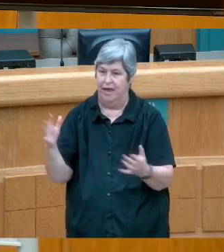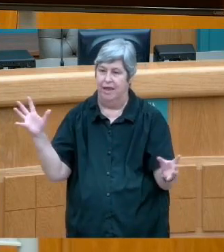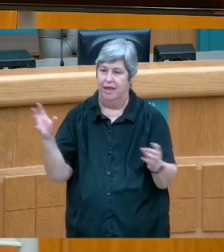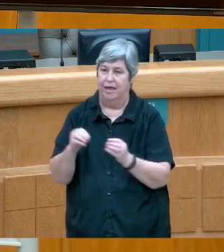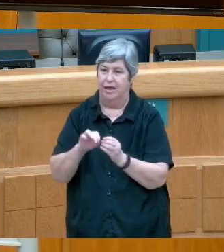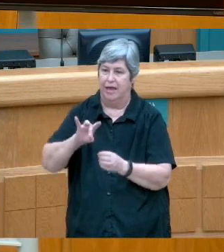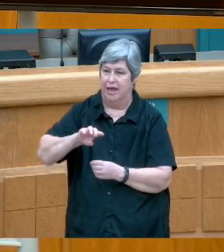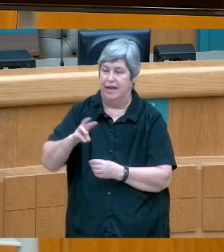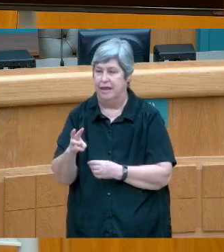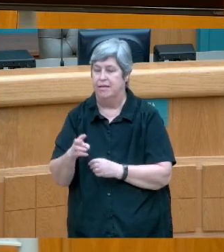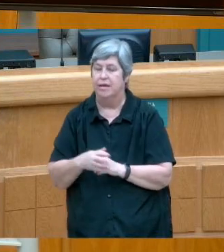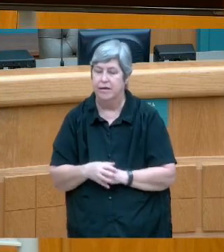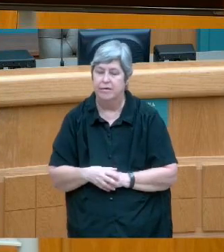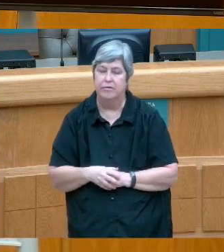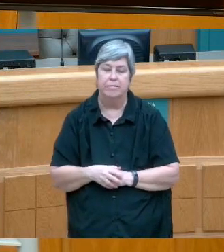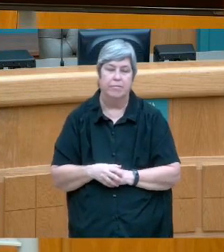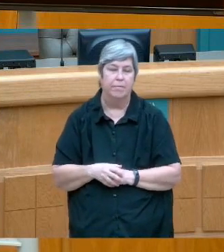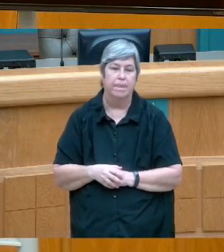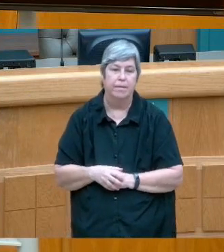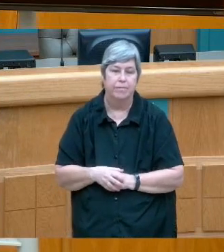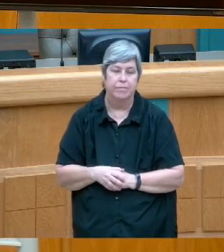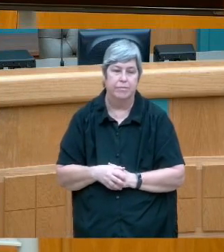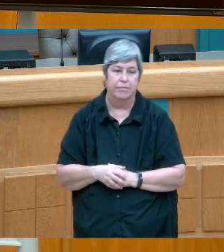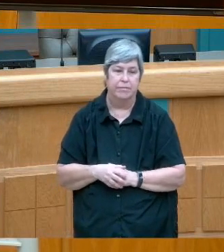that 86 number total tests.